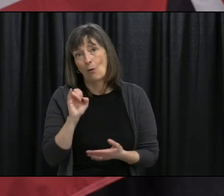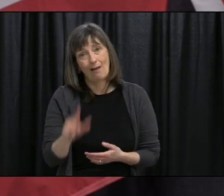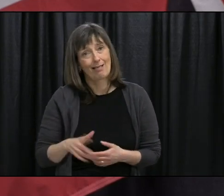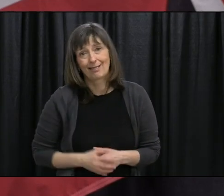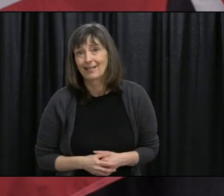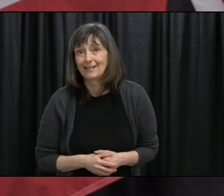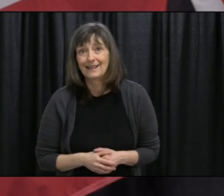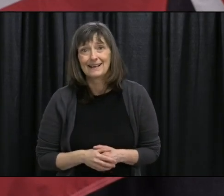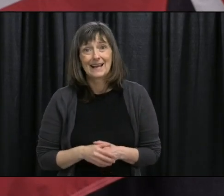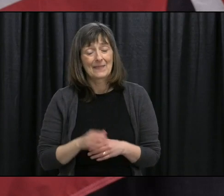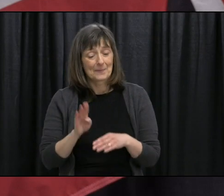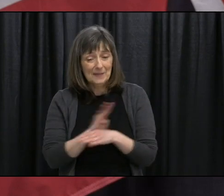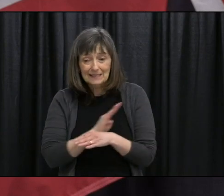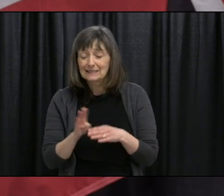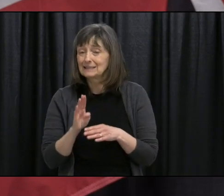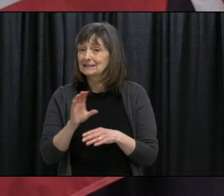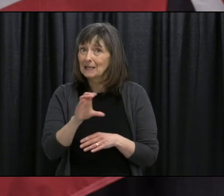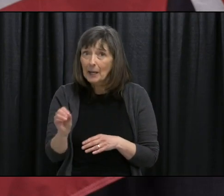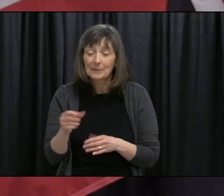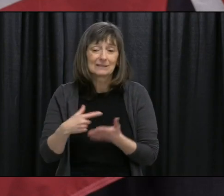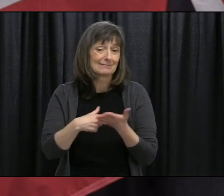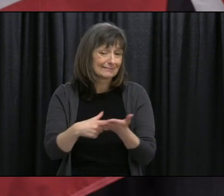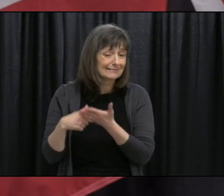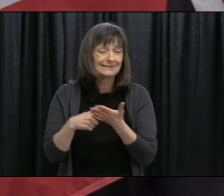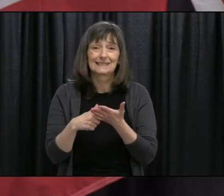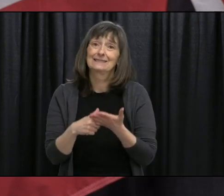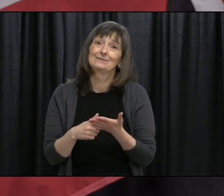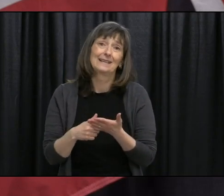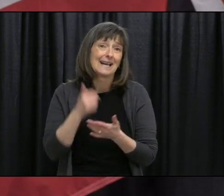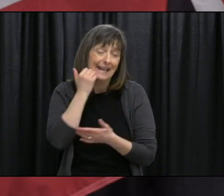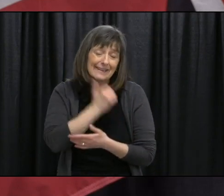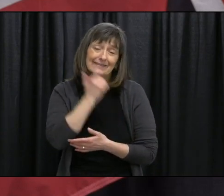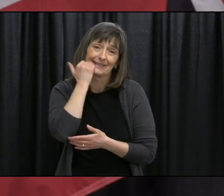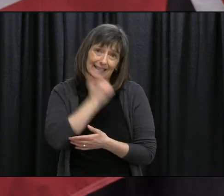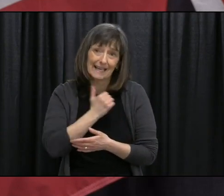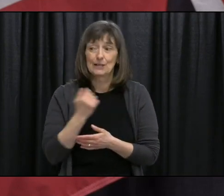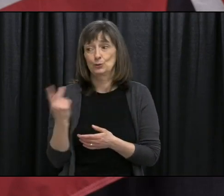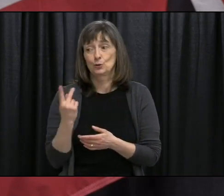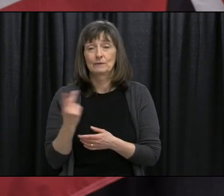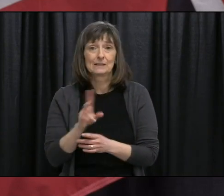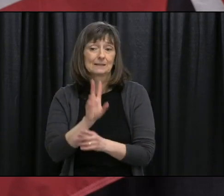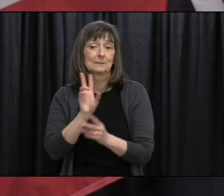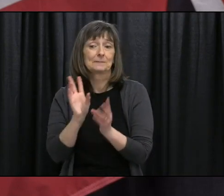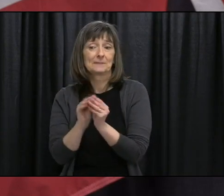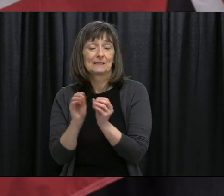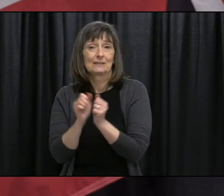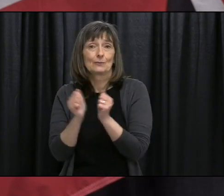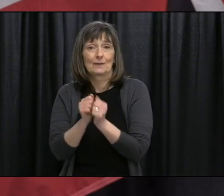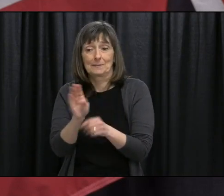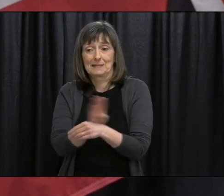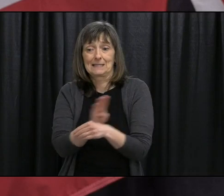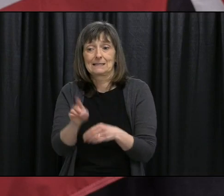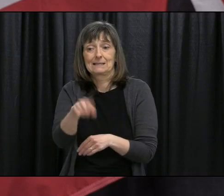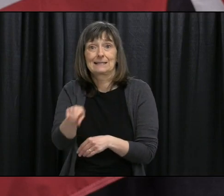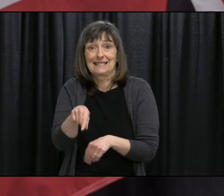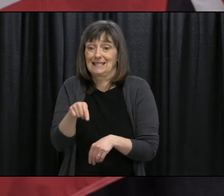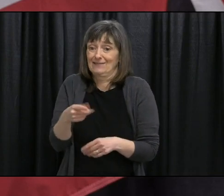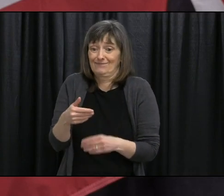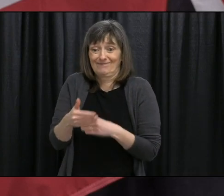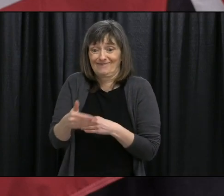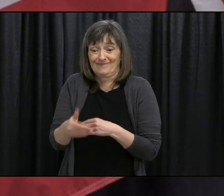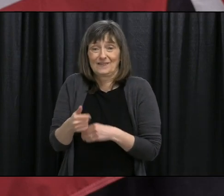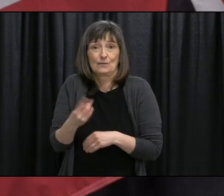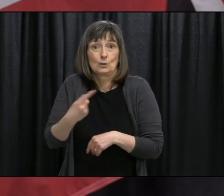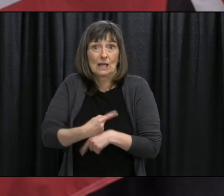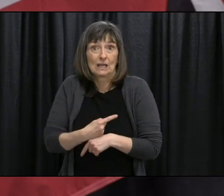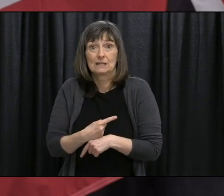We'll meet with the industry now in the next, few days, both of us, to make sure that we're all working together. We had a discussion at